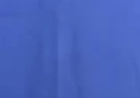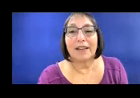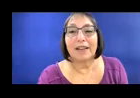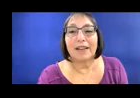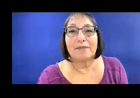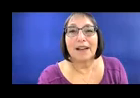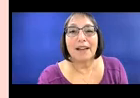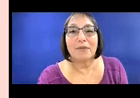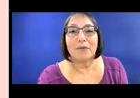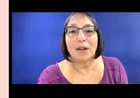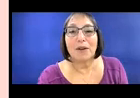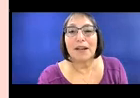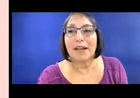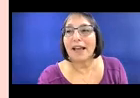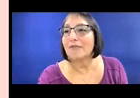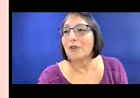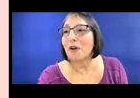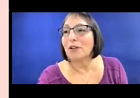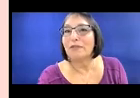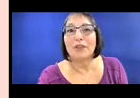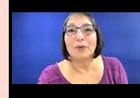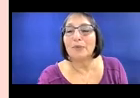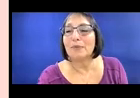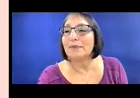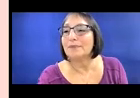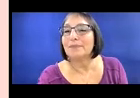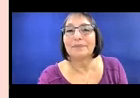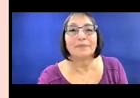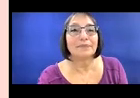There we go. I have a quick, quick, for all of you.